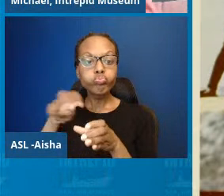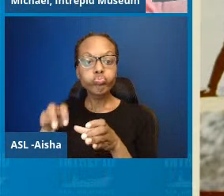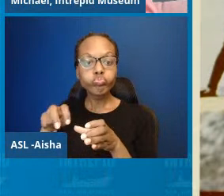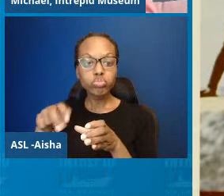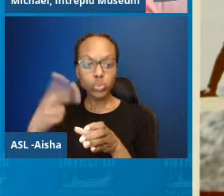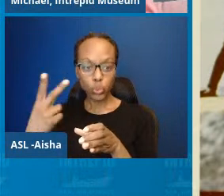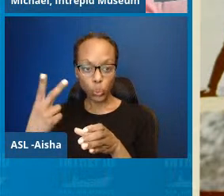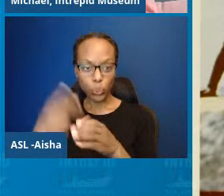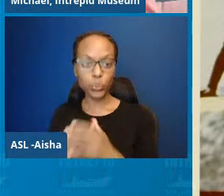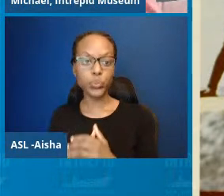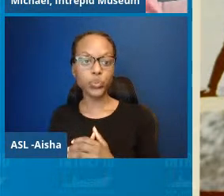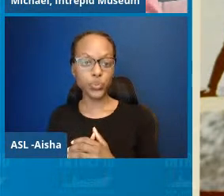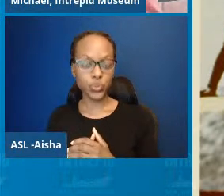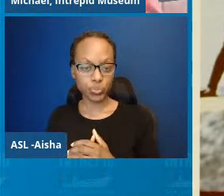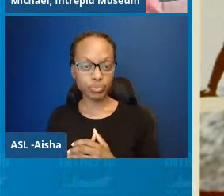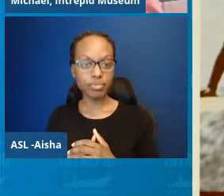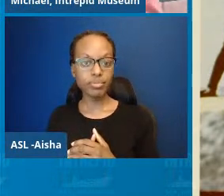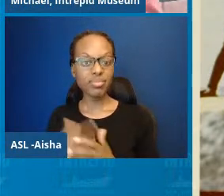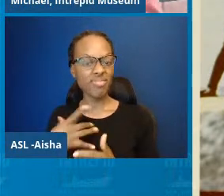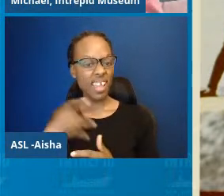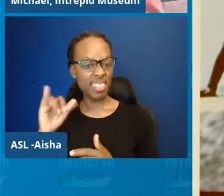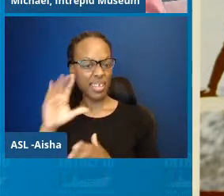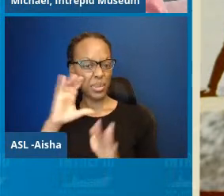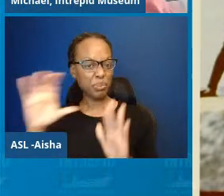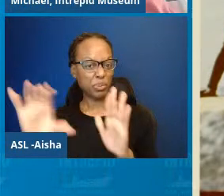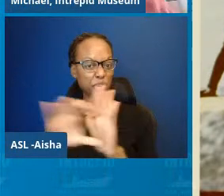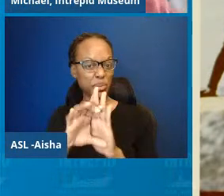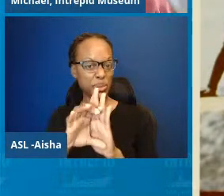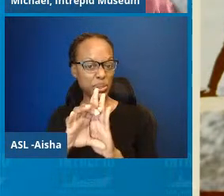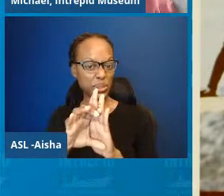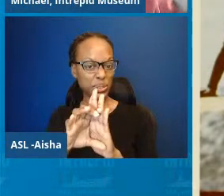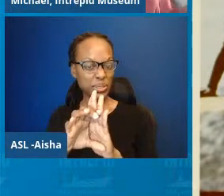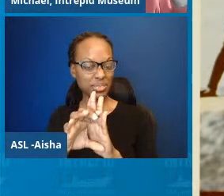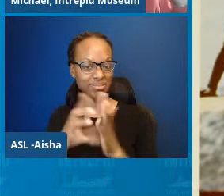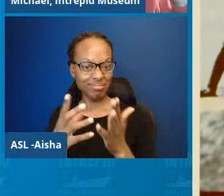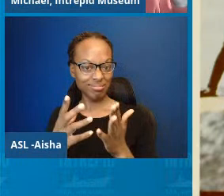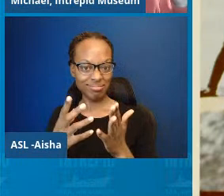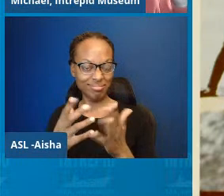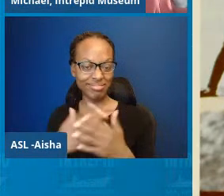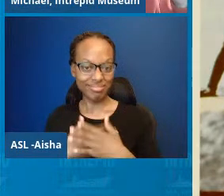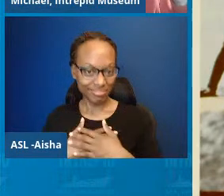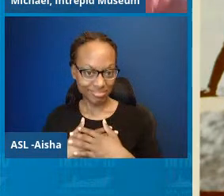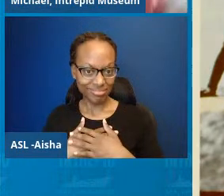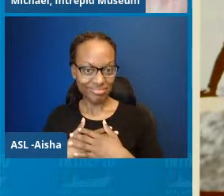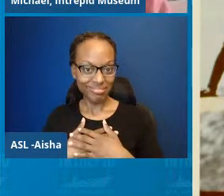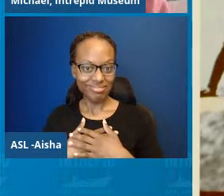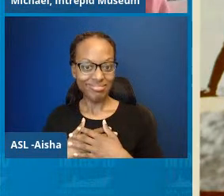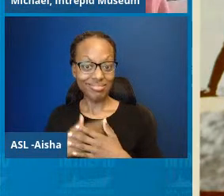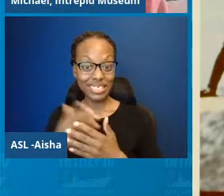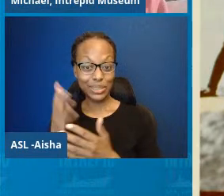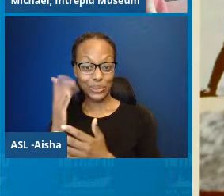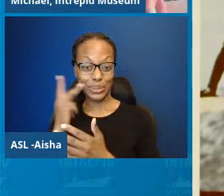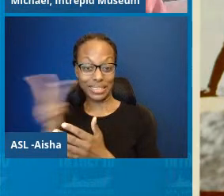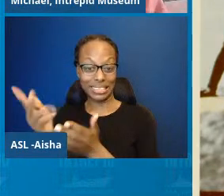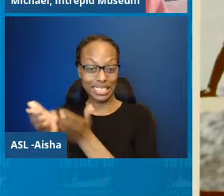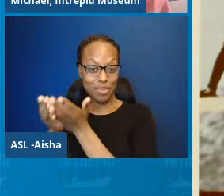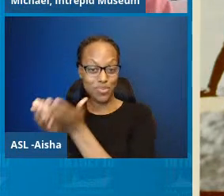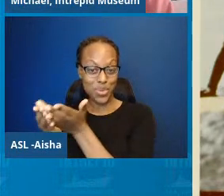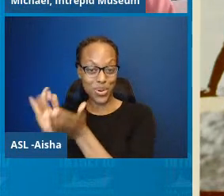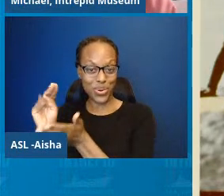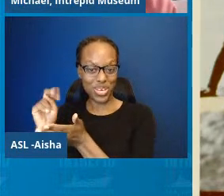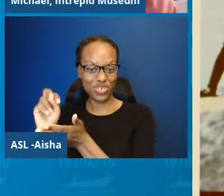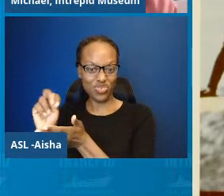I really like this image because I just find the image of Intrepid in the background